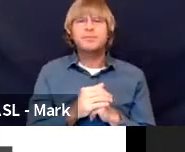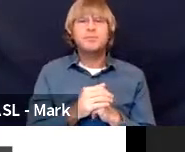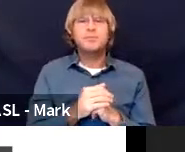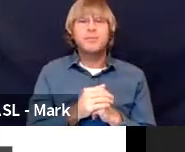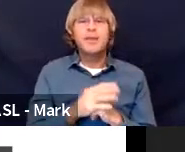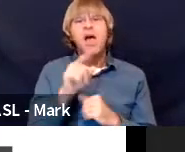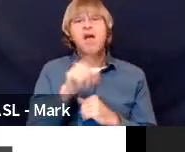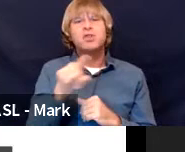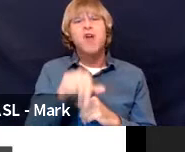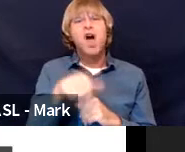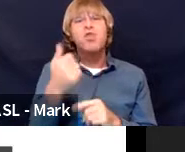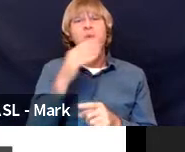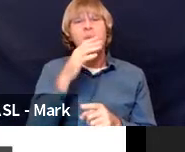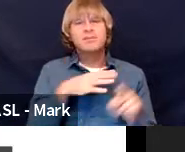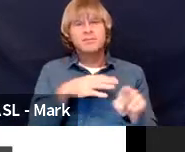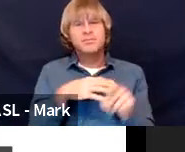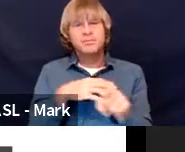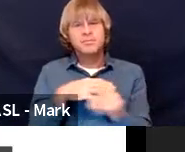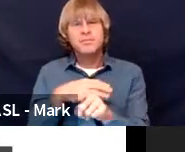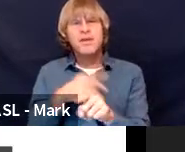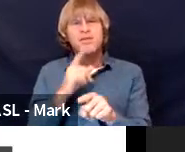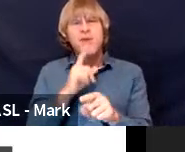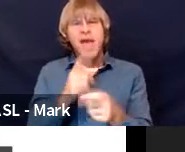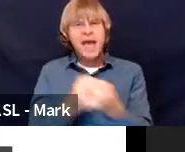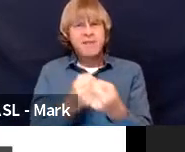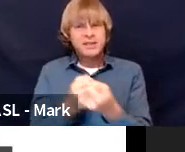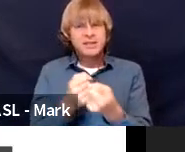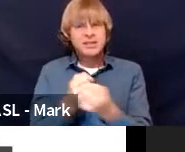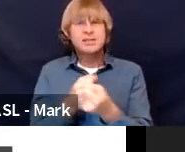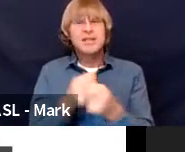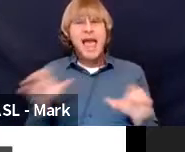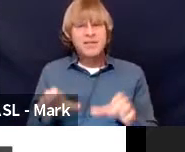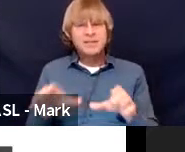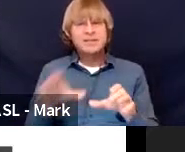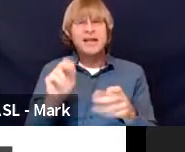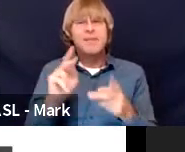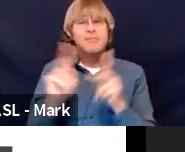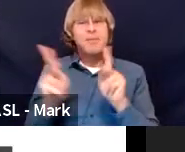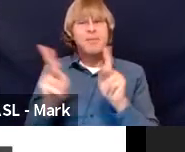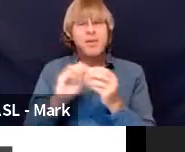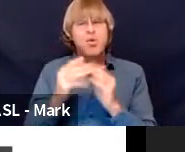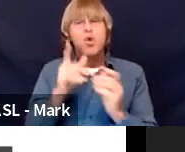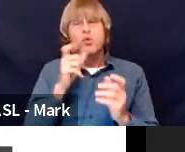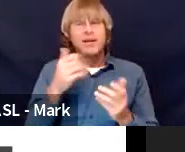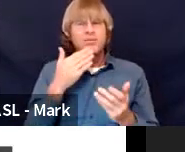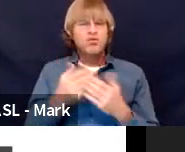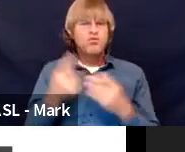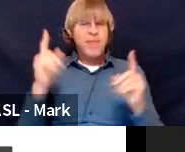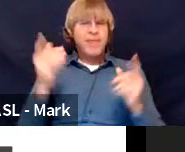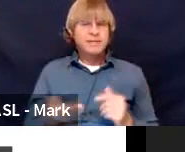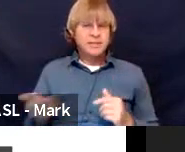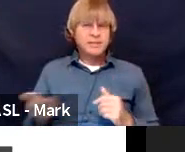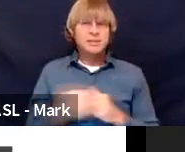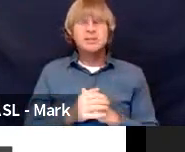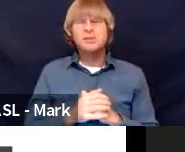2015. And these are some other women who are activists and or people in the community who were doing great things.